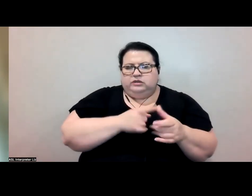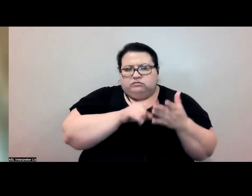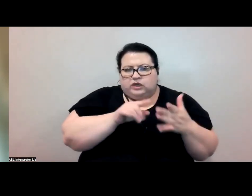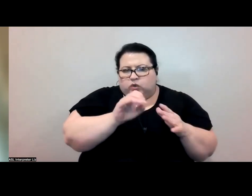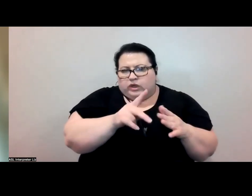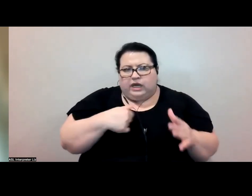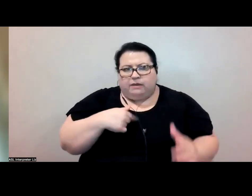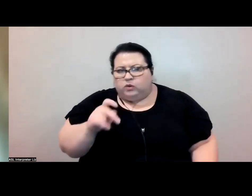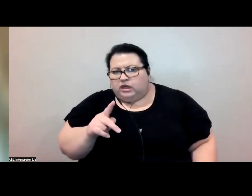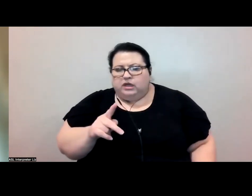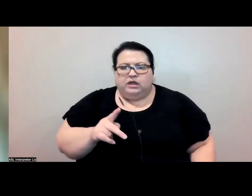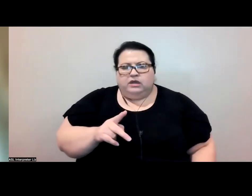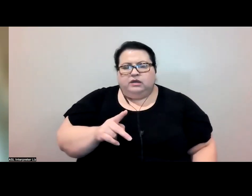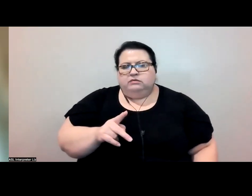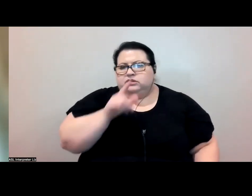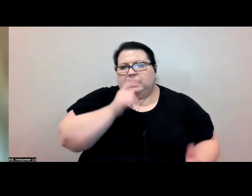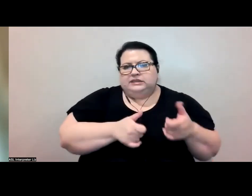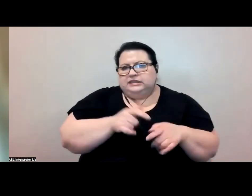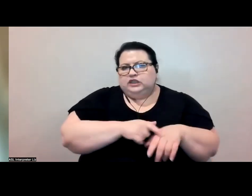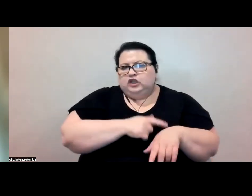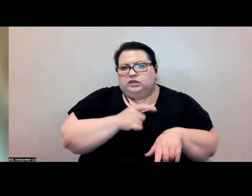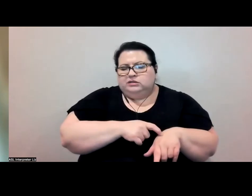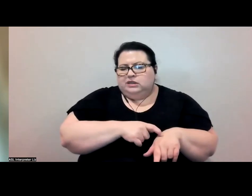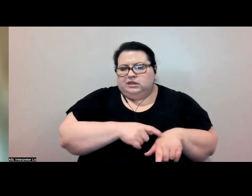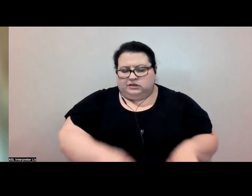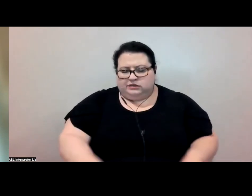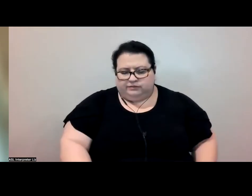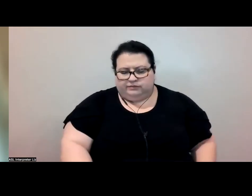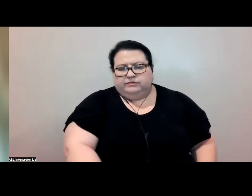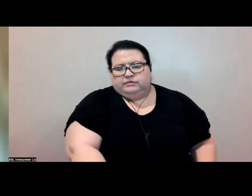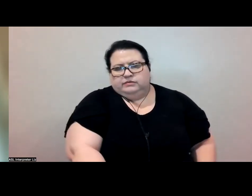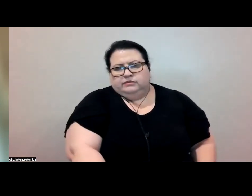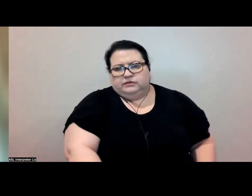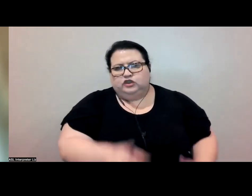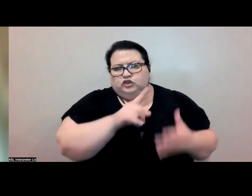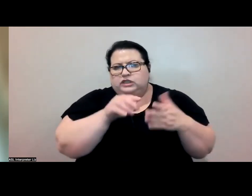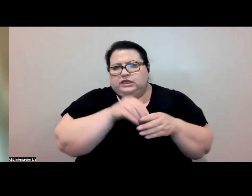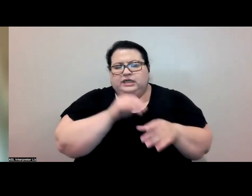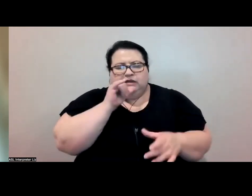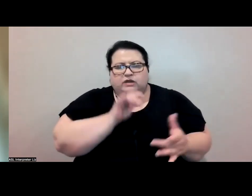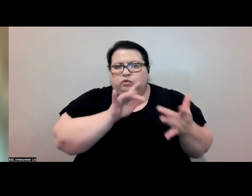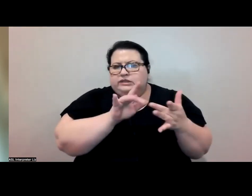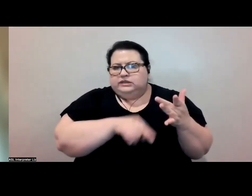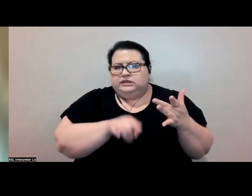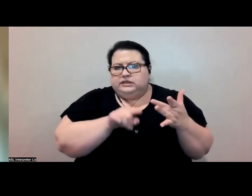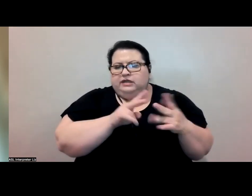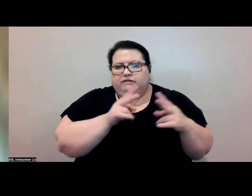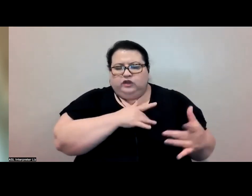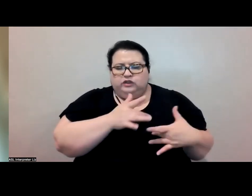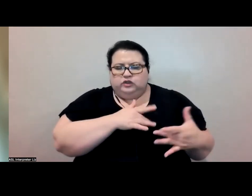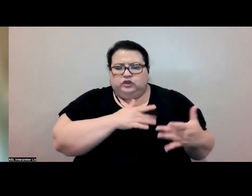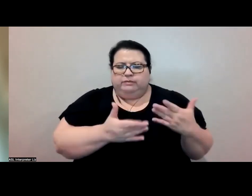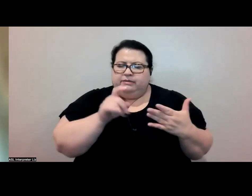you're not texting very long texts. It's that very simple check-in. If you're not reaching them and you're very concerned, you might need to